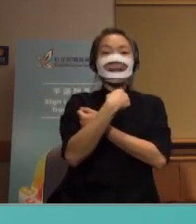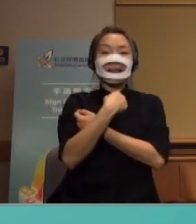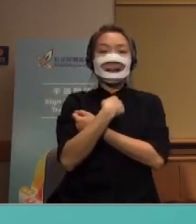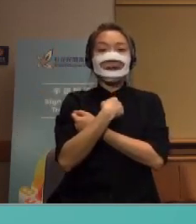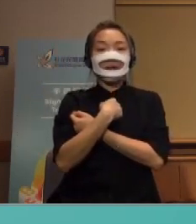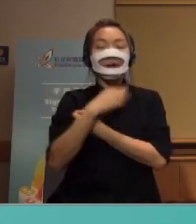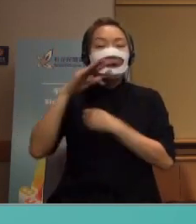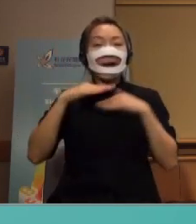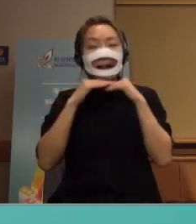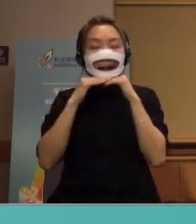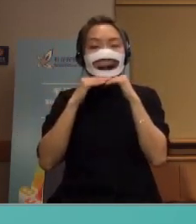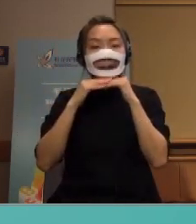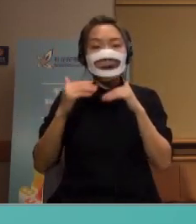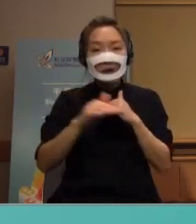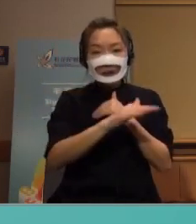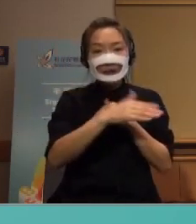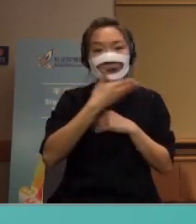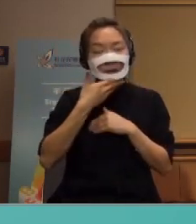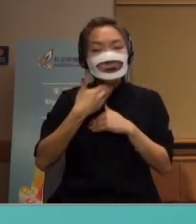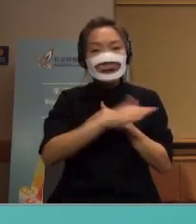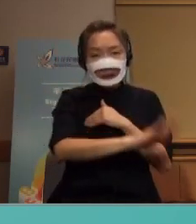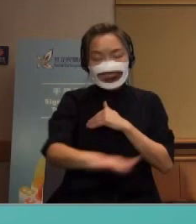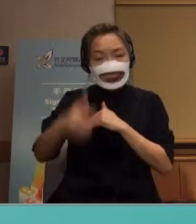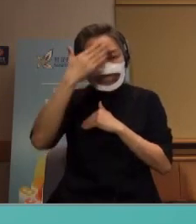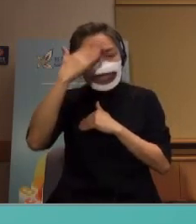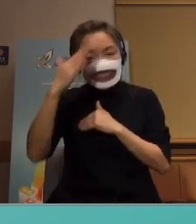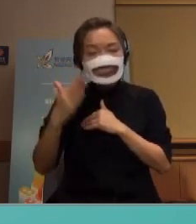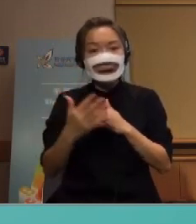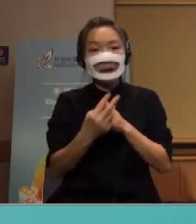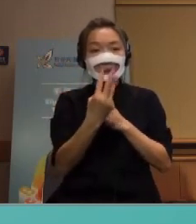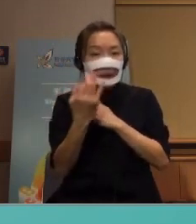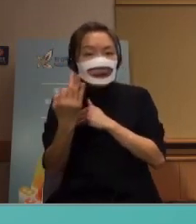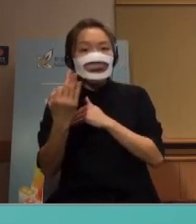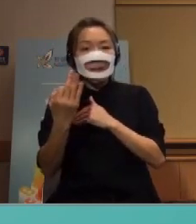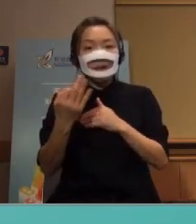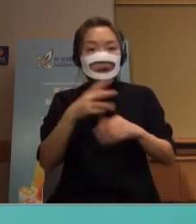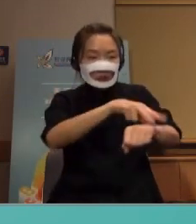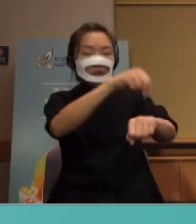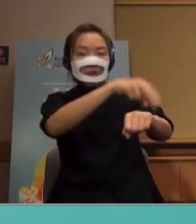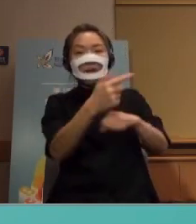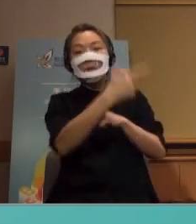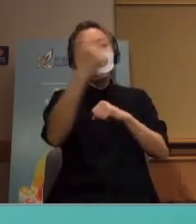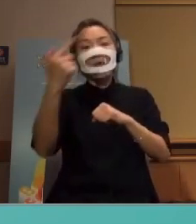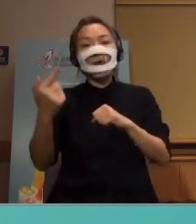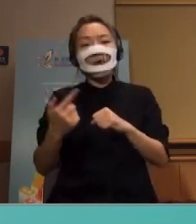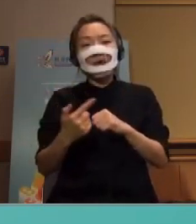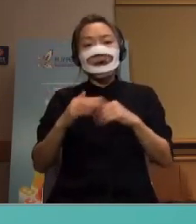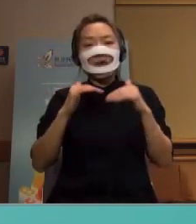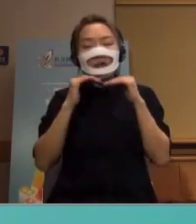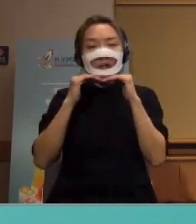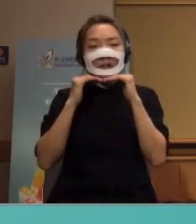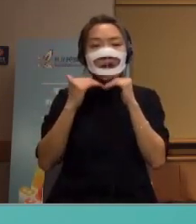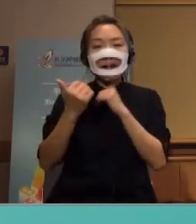We need to let them to learn more about the Metaverse and the Web3. And we also building the Metaverse